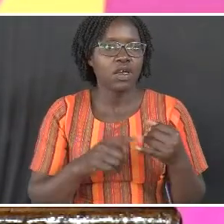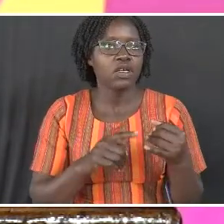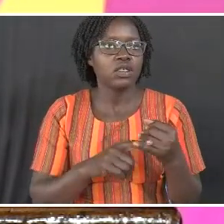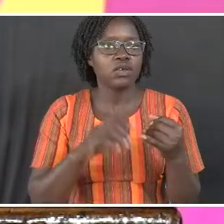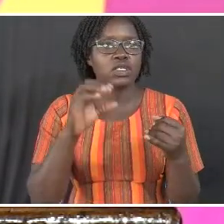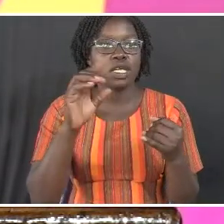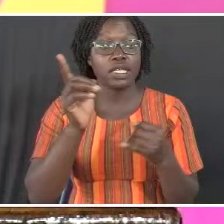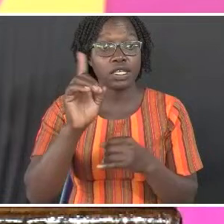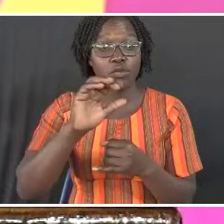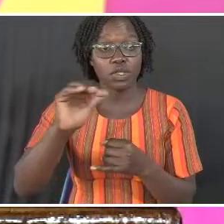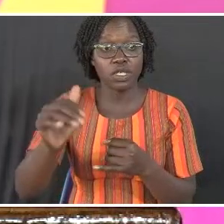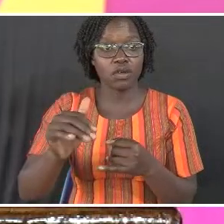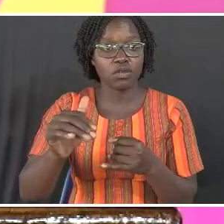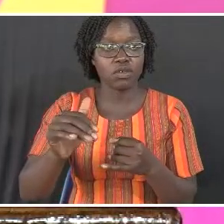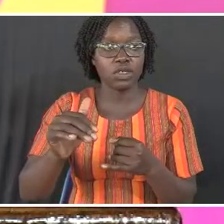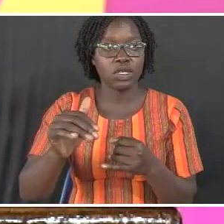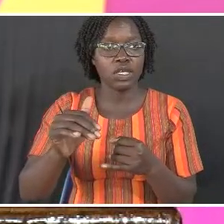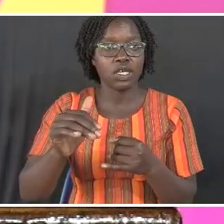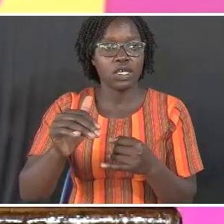CBD along